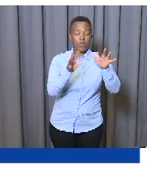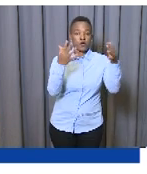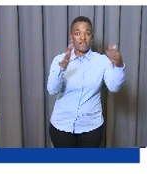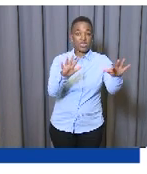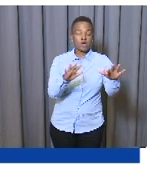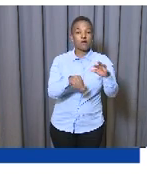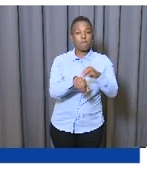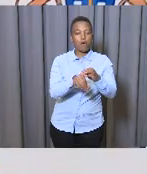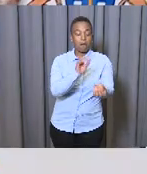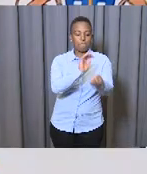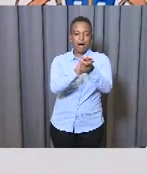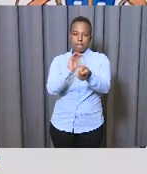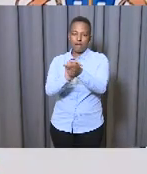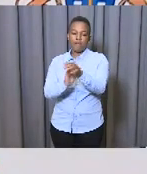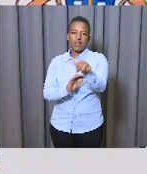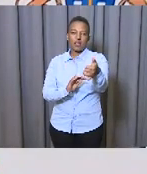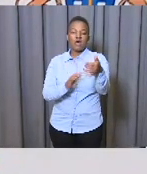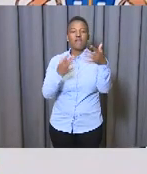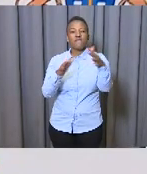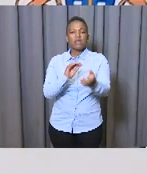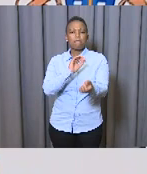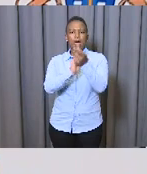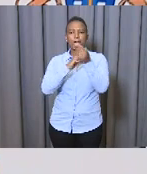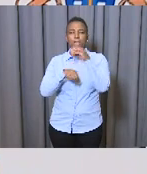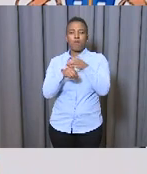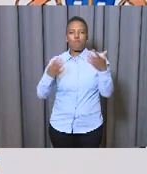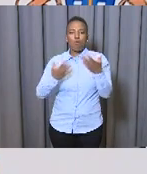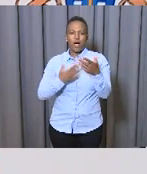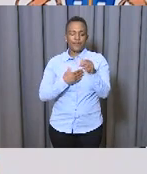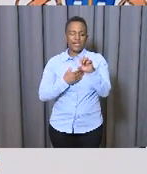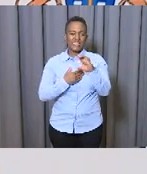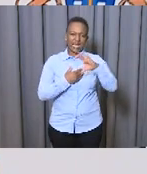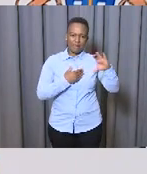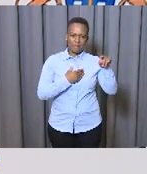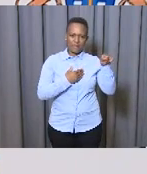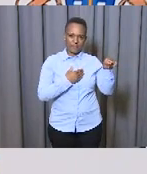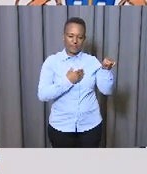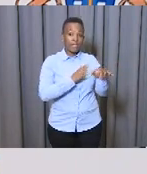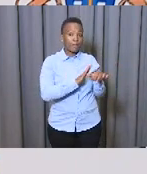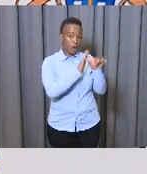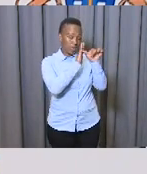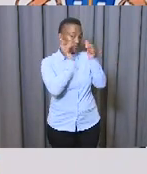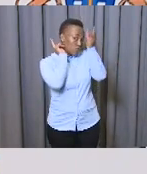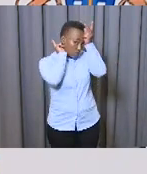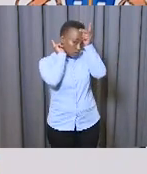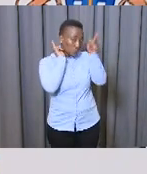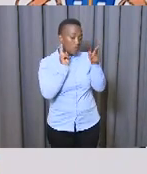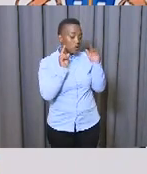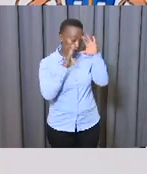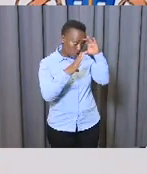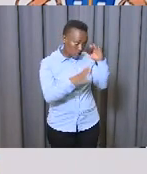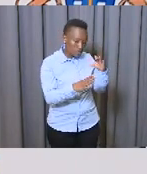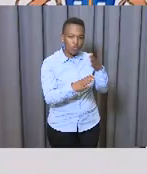problems elsewhere. It has caused problems in the Eastern Cape. That's why it's an important sector for us. We pay attention to it. We don't